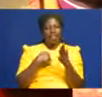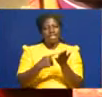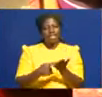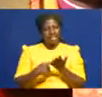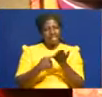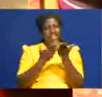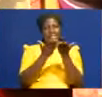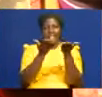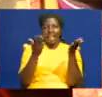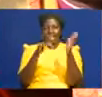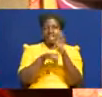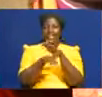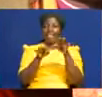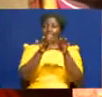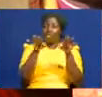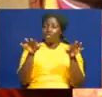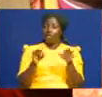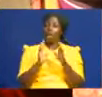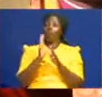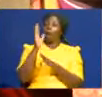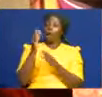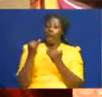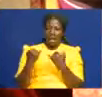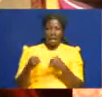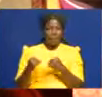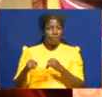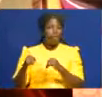nyanjani, tutaweza kuyafanya